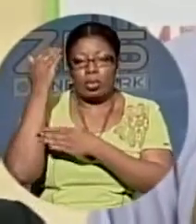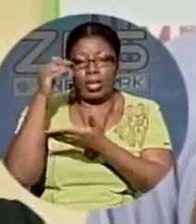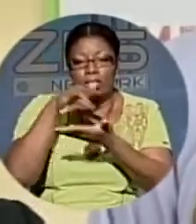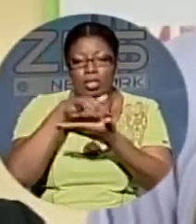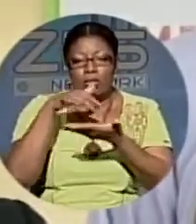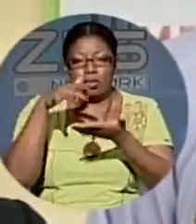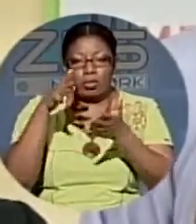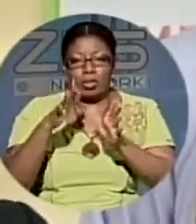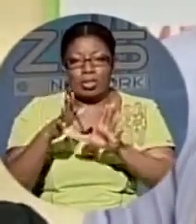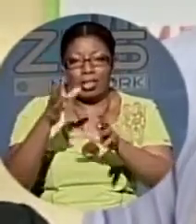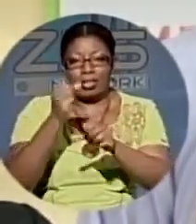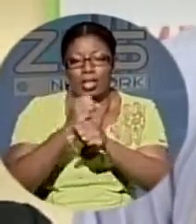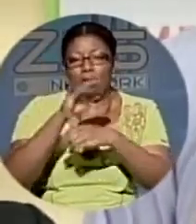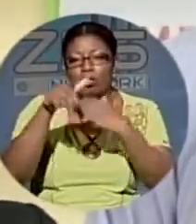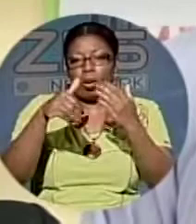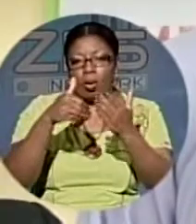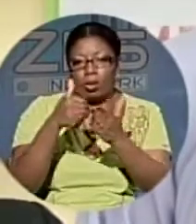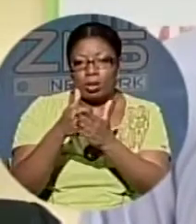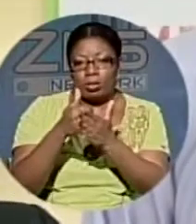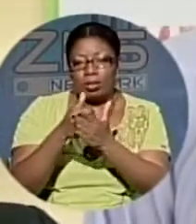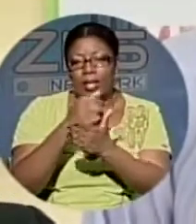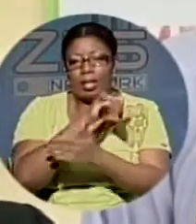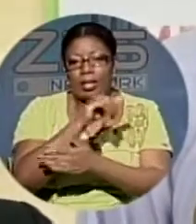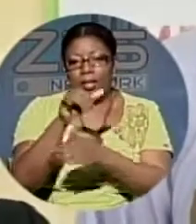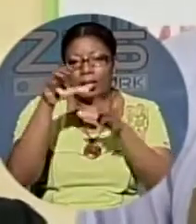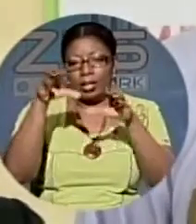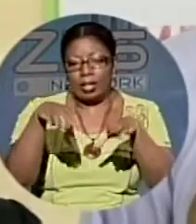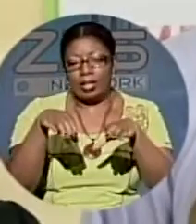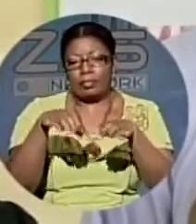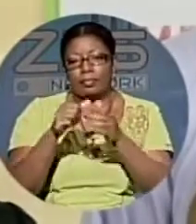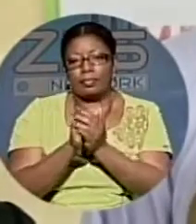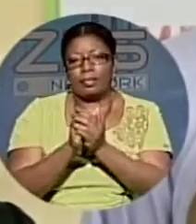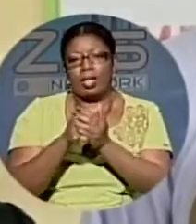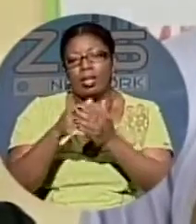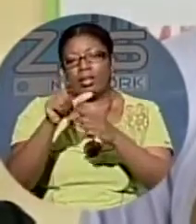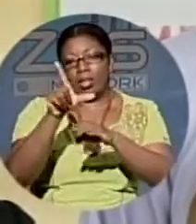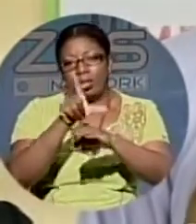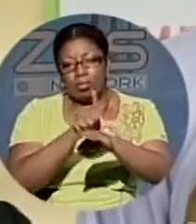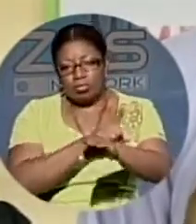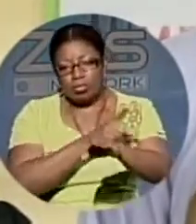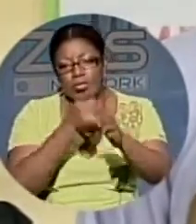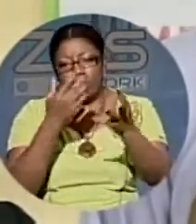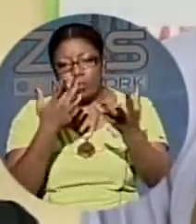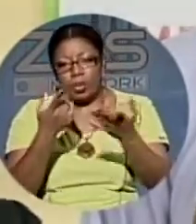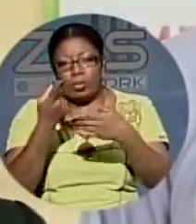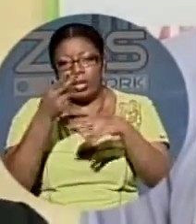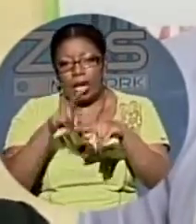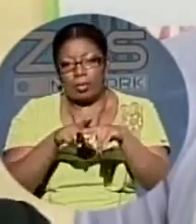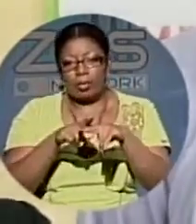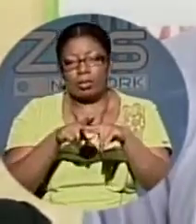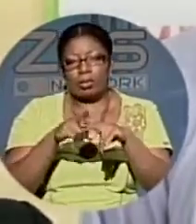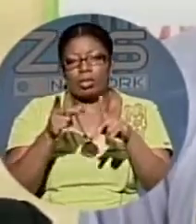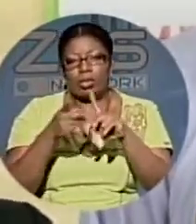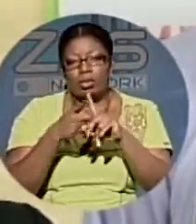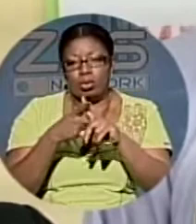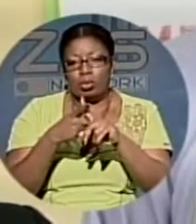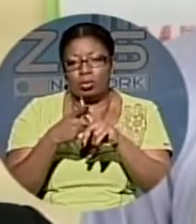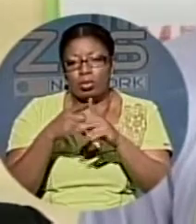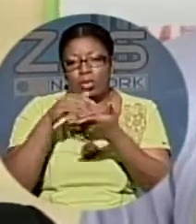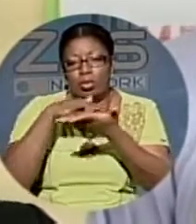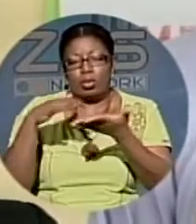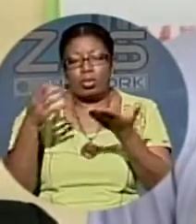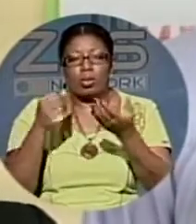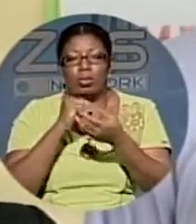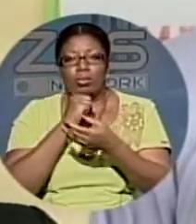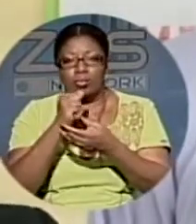they can. And like I'm saying, the longer we put it away, remember idle minds? What happens from there? So, yes, so